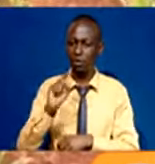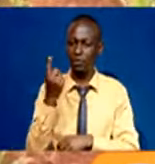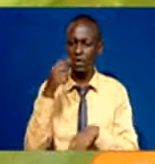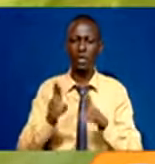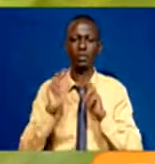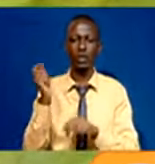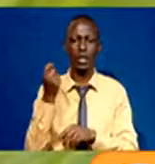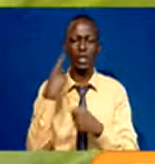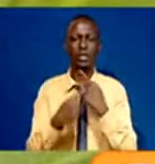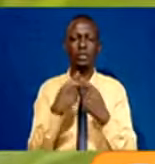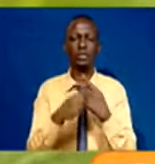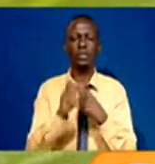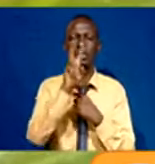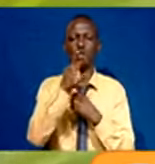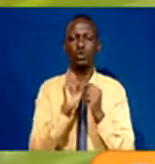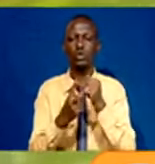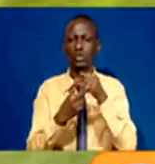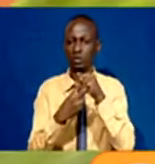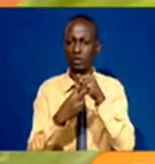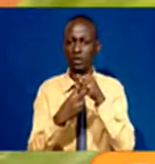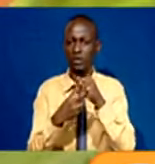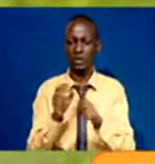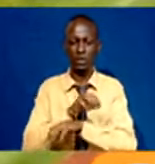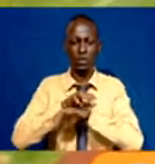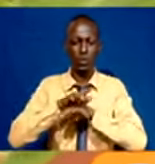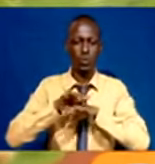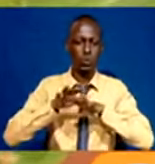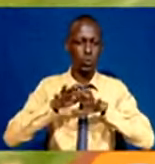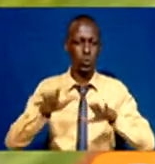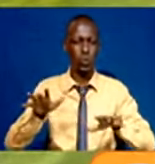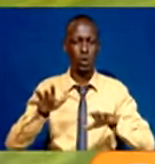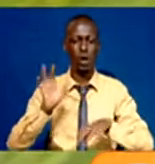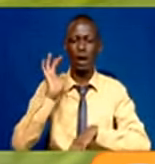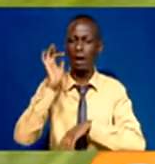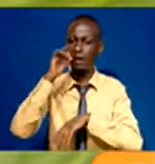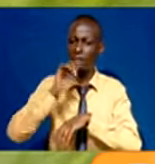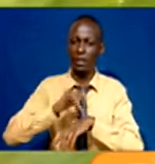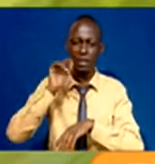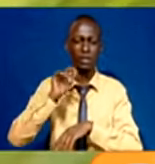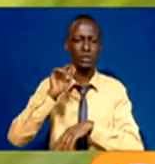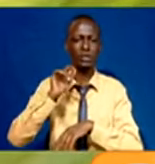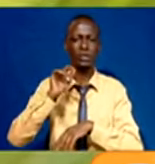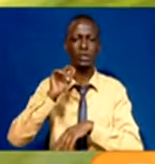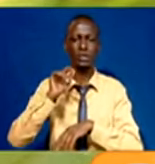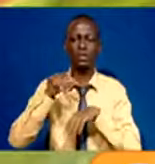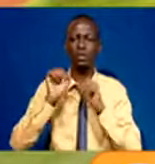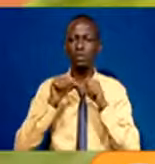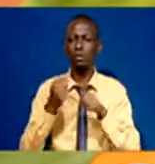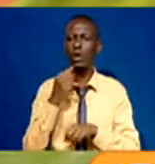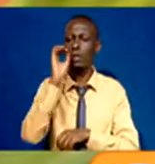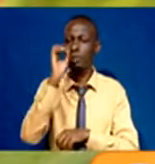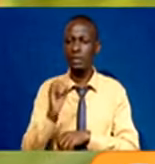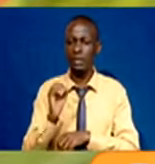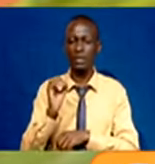in Kenya in 2017. Its spread has been devastating, causing up to 100% yield